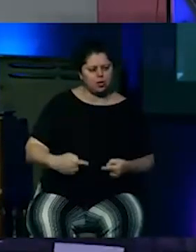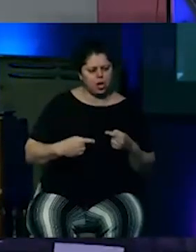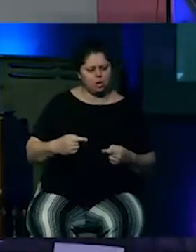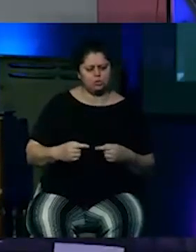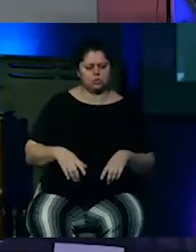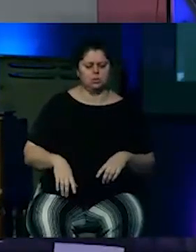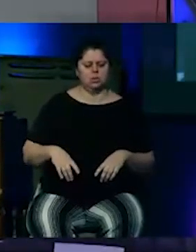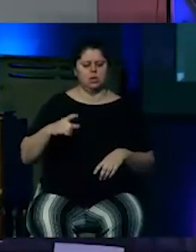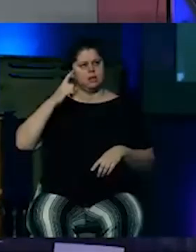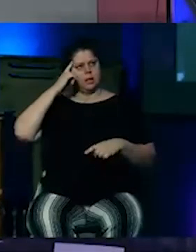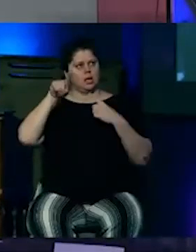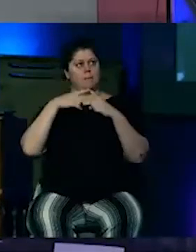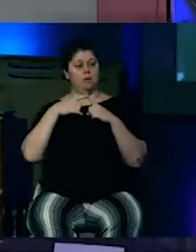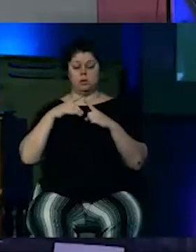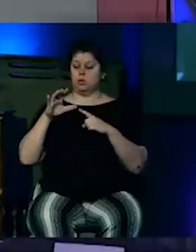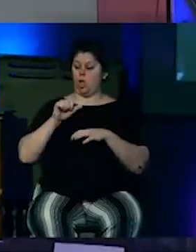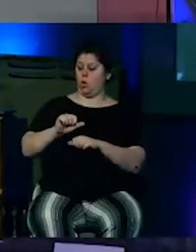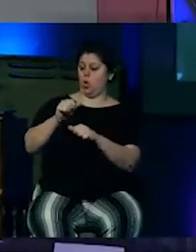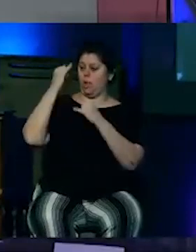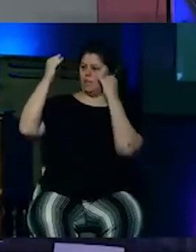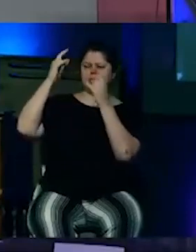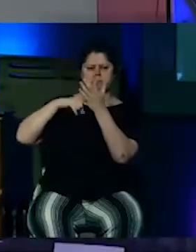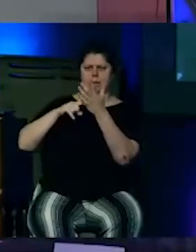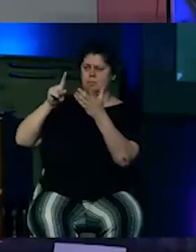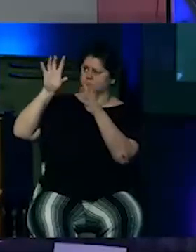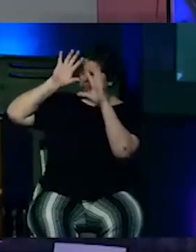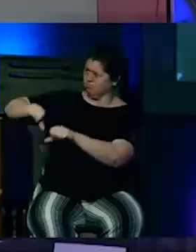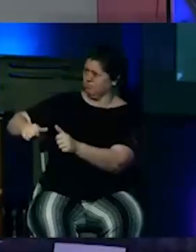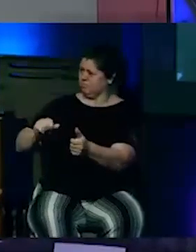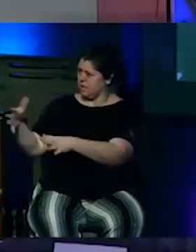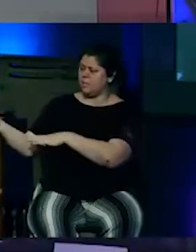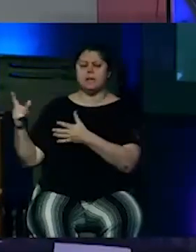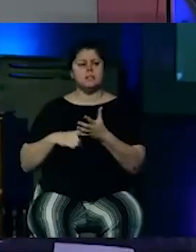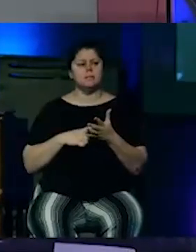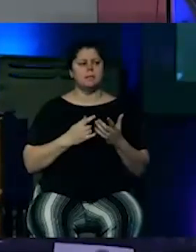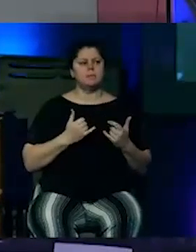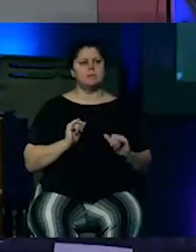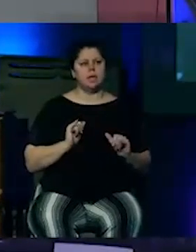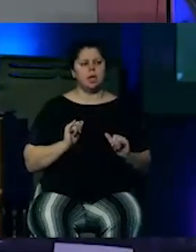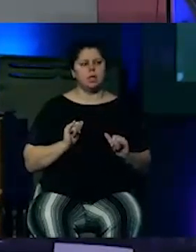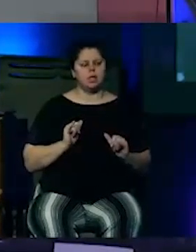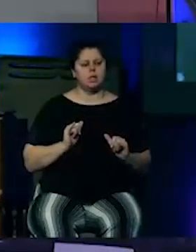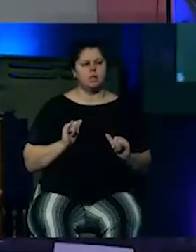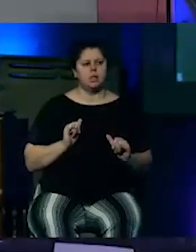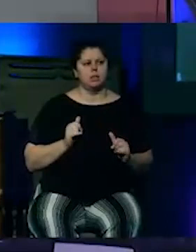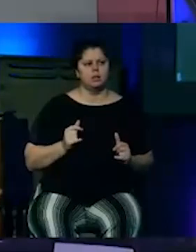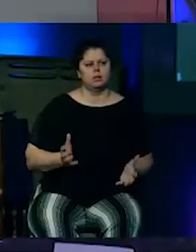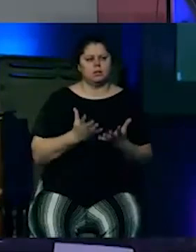of the colonial imagination and at other times showing new life, new possibilities, gesturing towards the